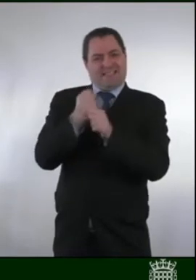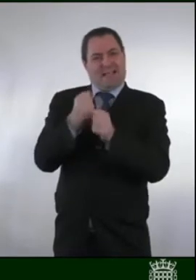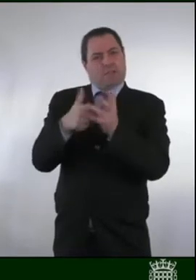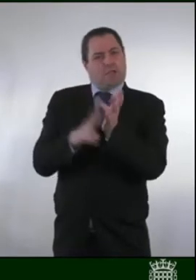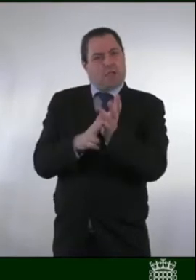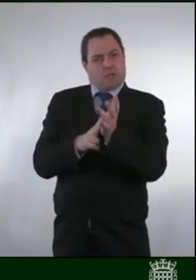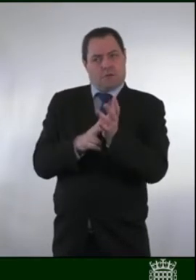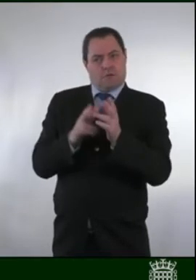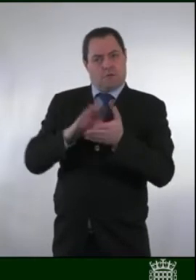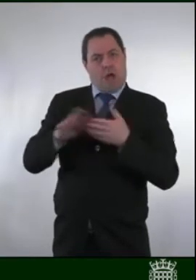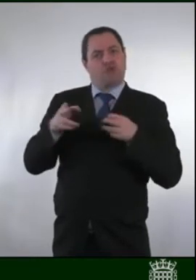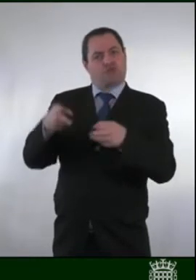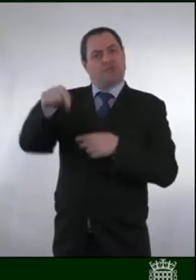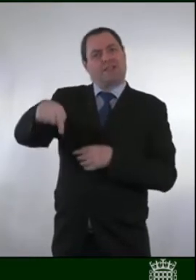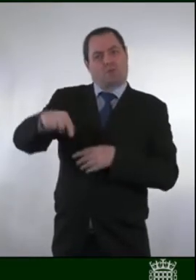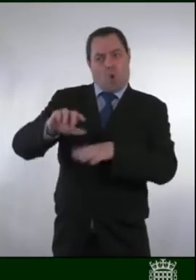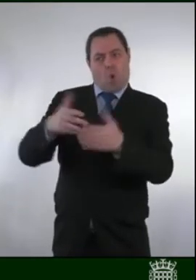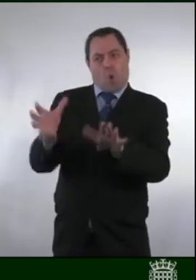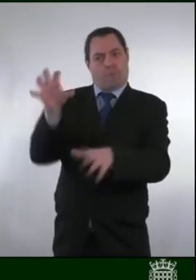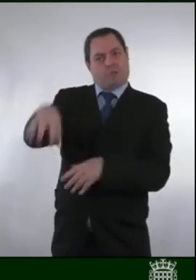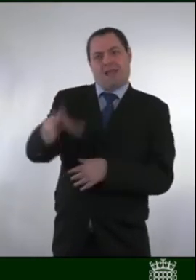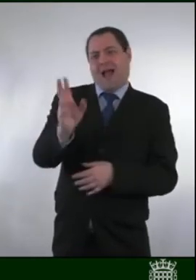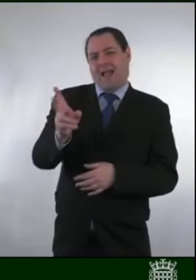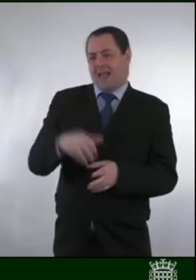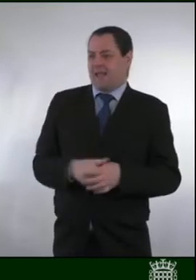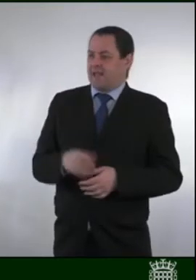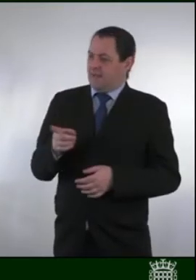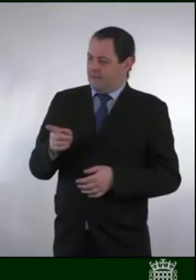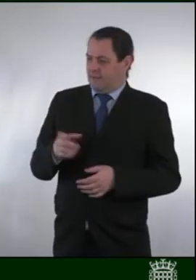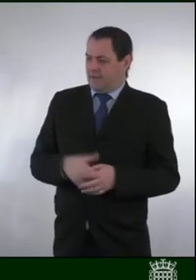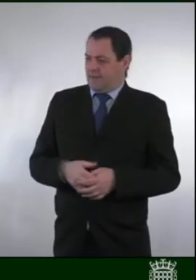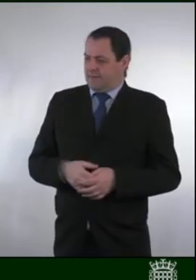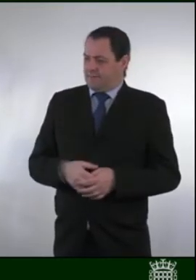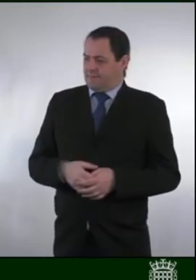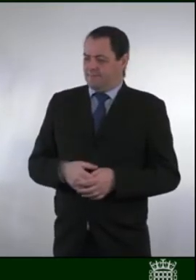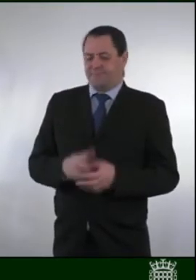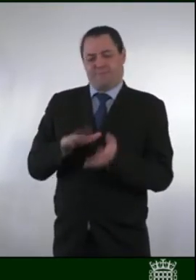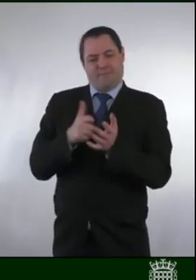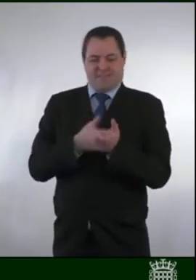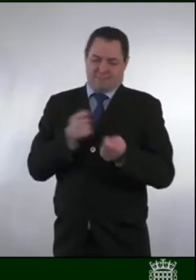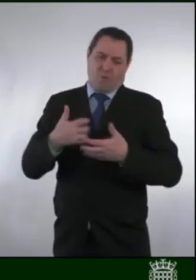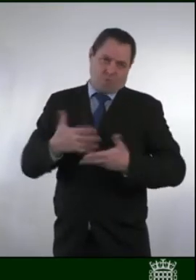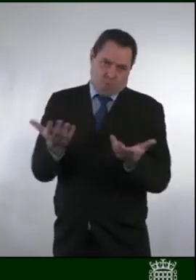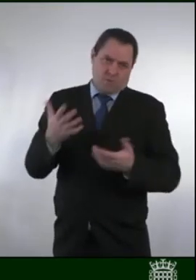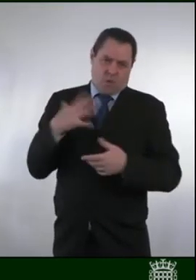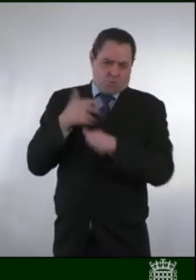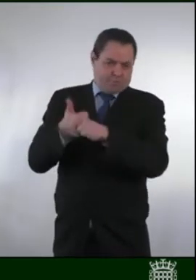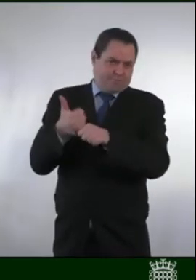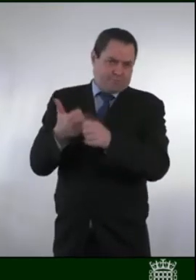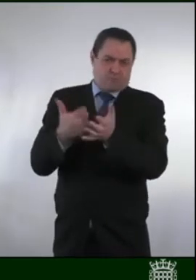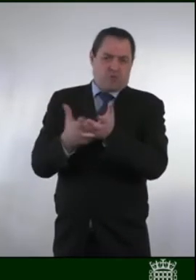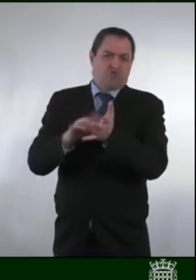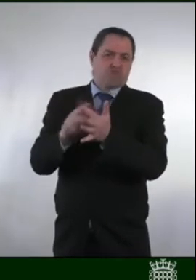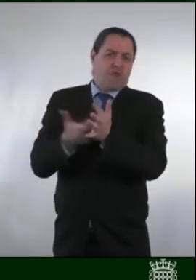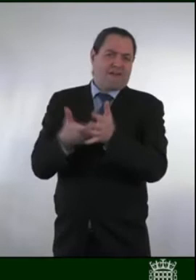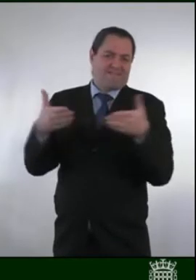Mr. Speaker, well, there could be no more fervent and effective advocate for the people of Rother Valley than my honourable friend,